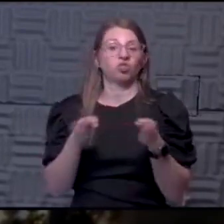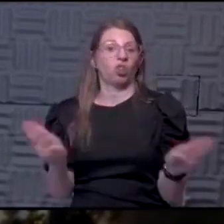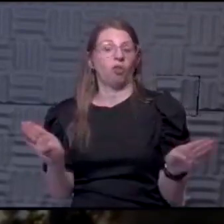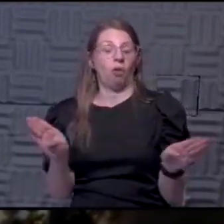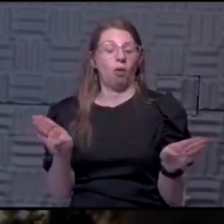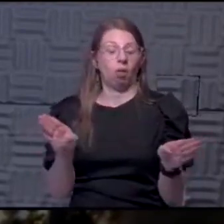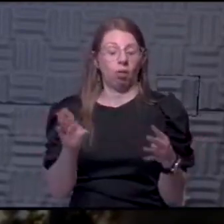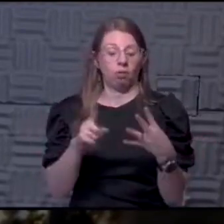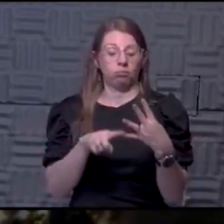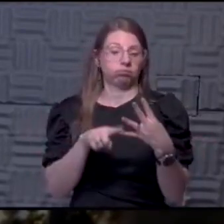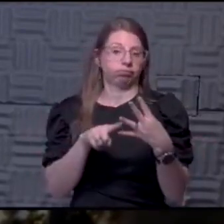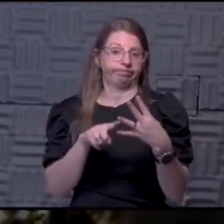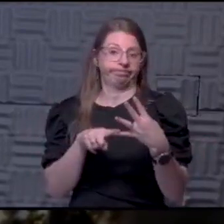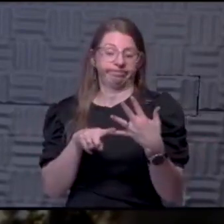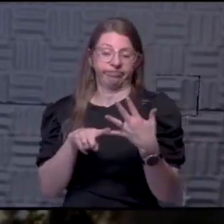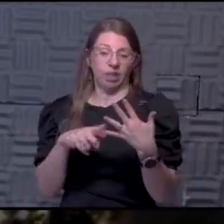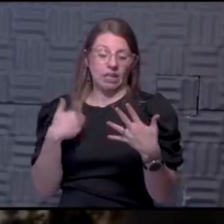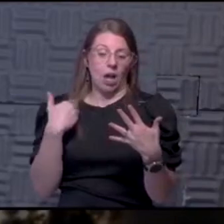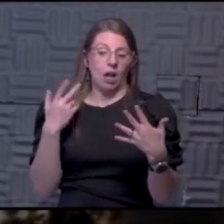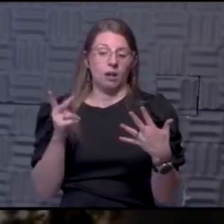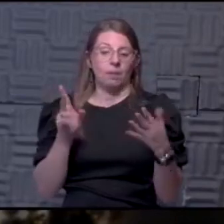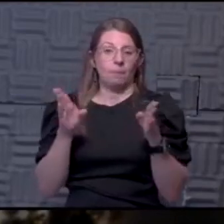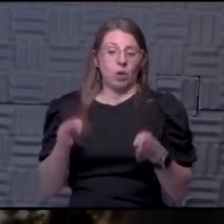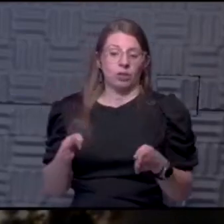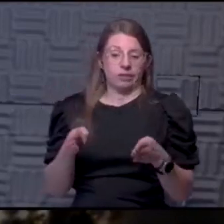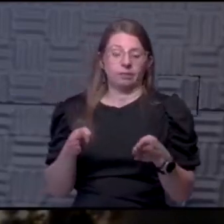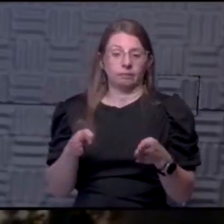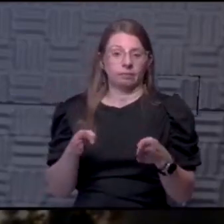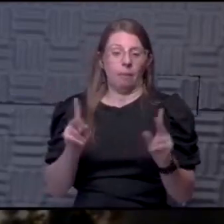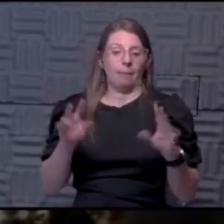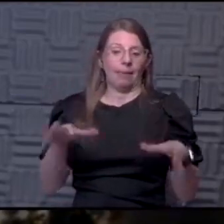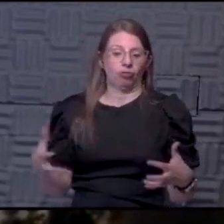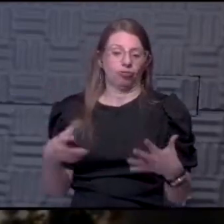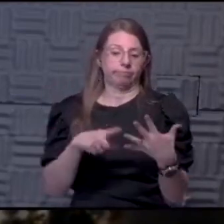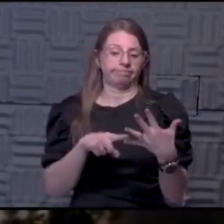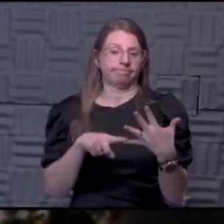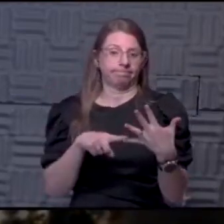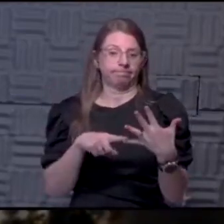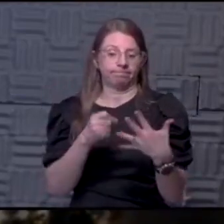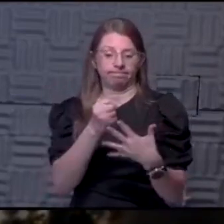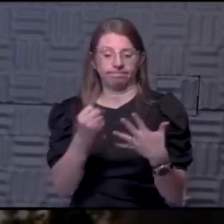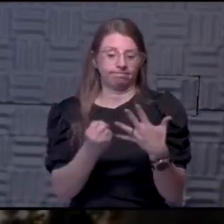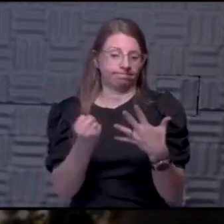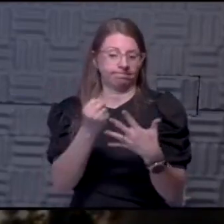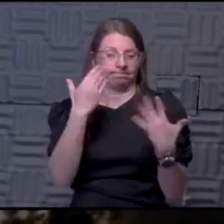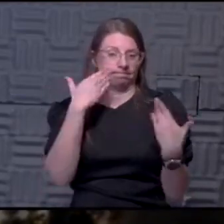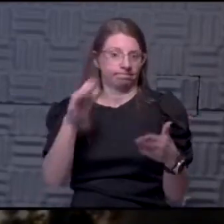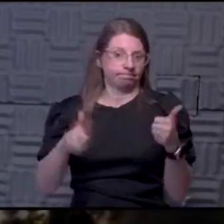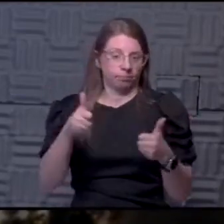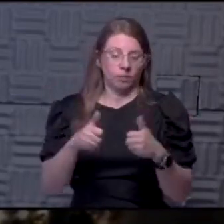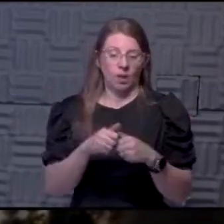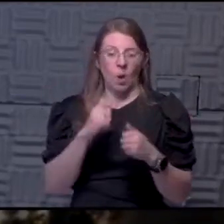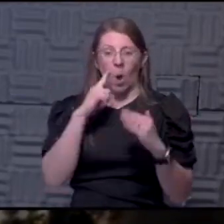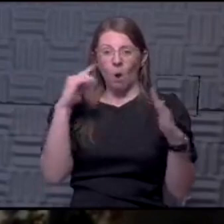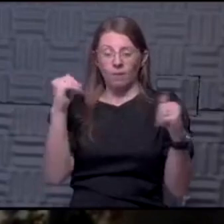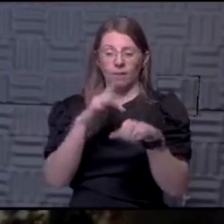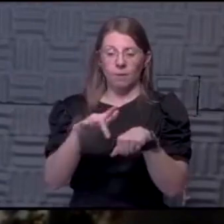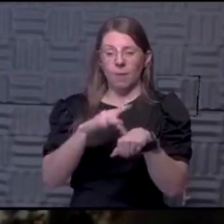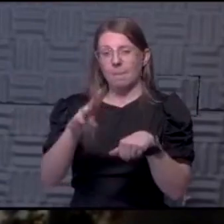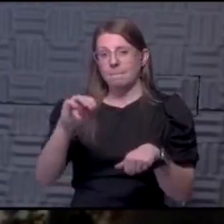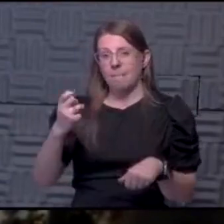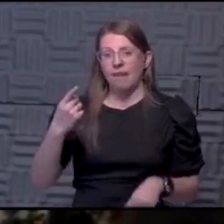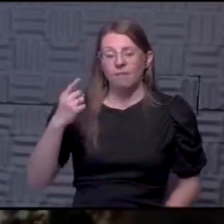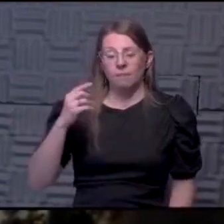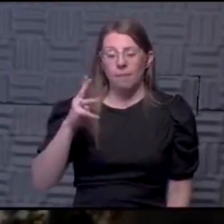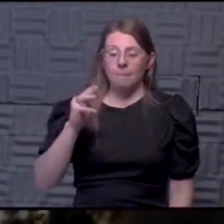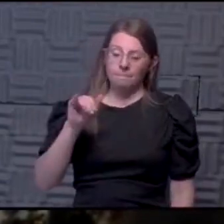and young person population 5, well, hopefully it will be available to that person by May 1, depending on